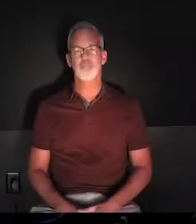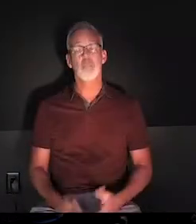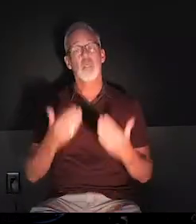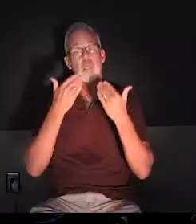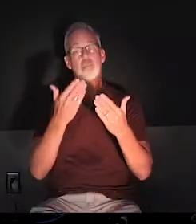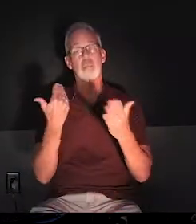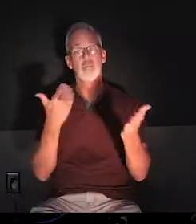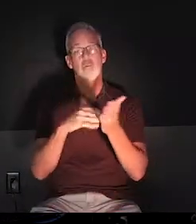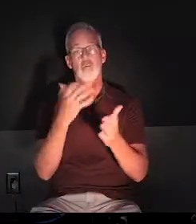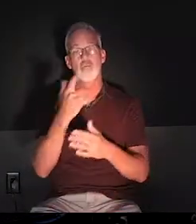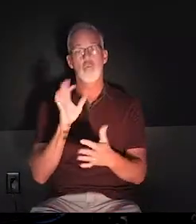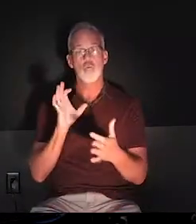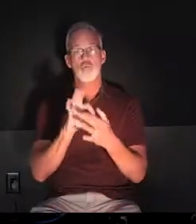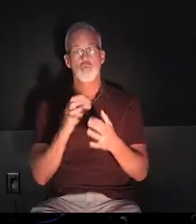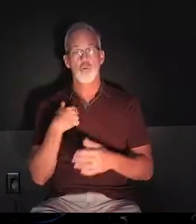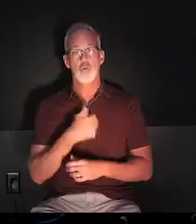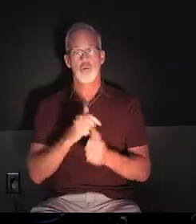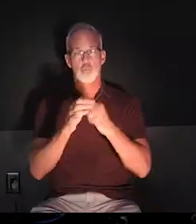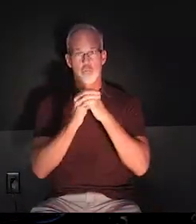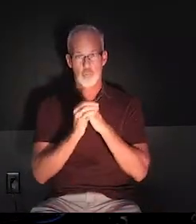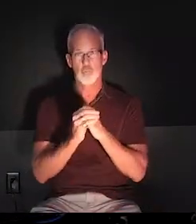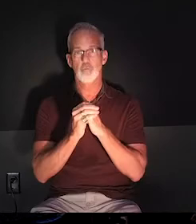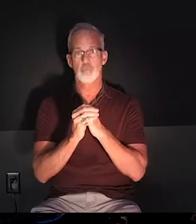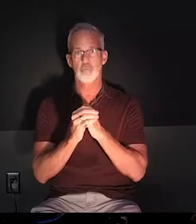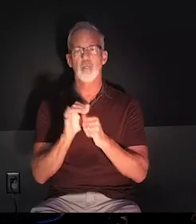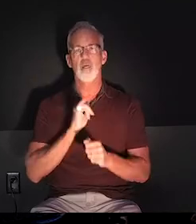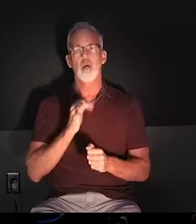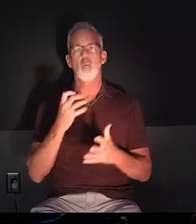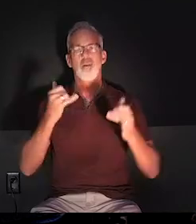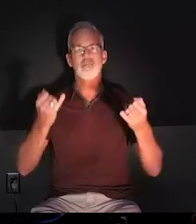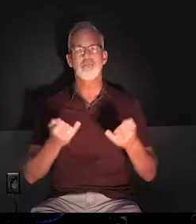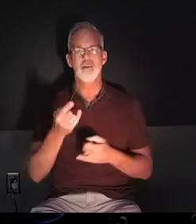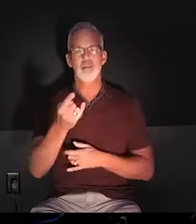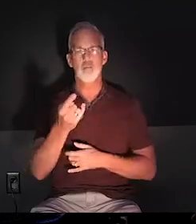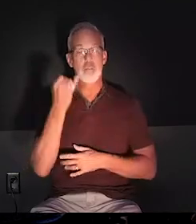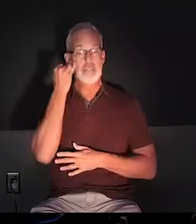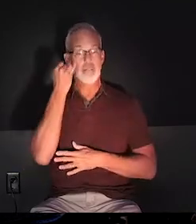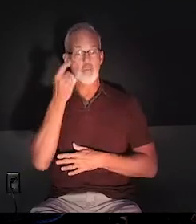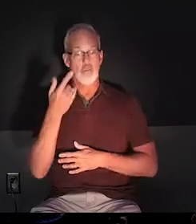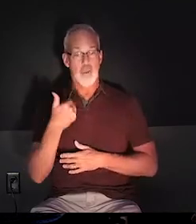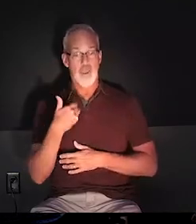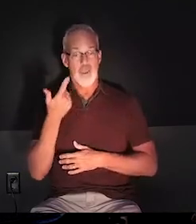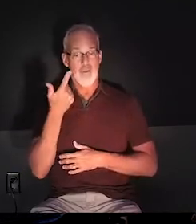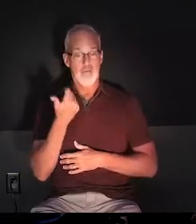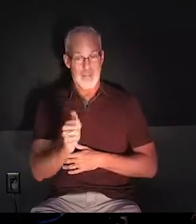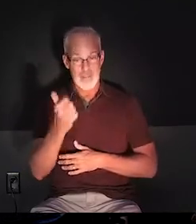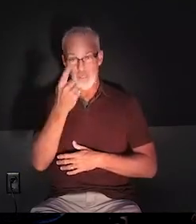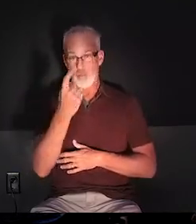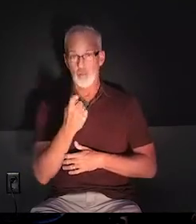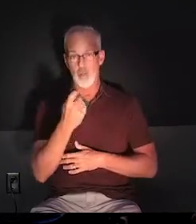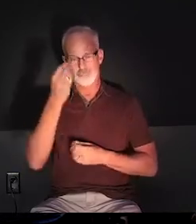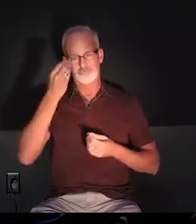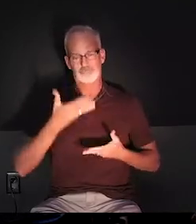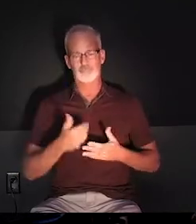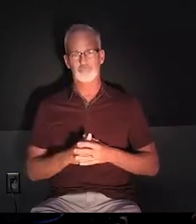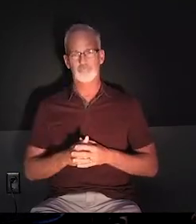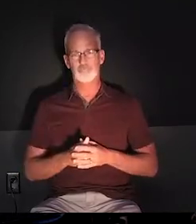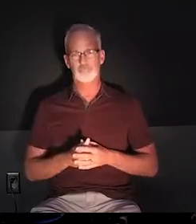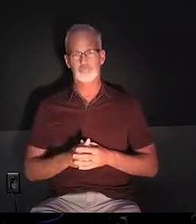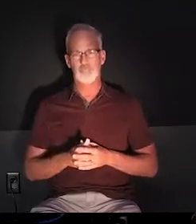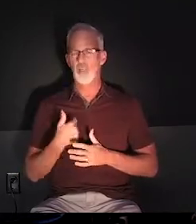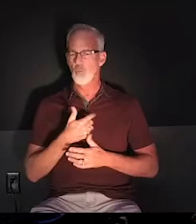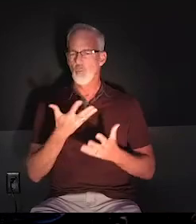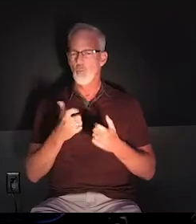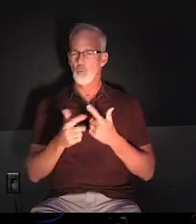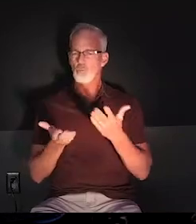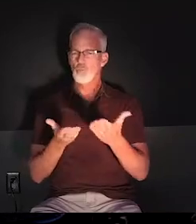We want to thank you again for joining us today for worship. I want to invite you, if you have any questions, to let us know. We're here to serve